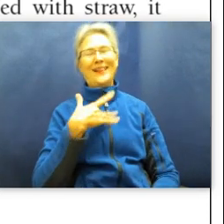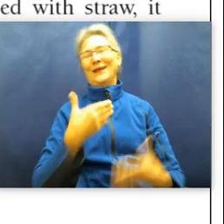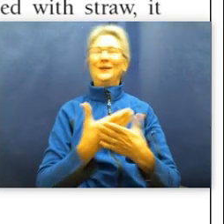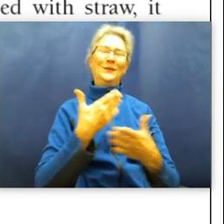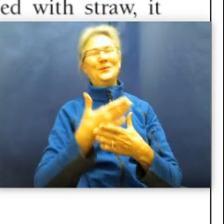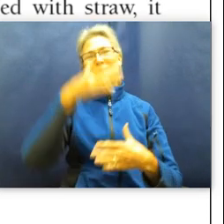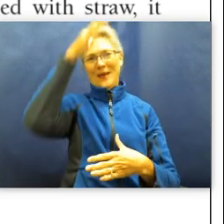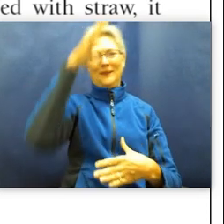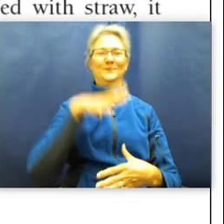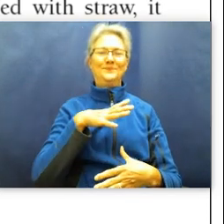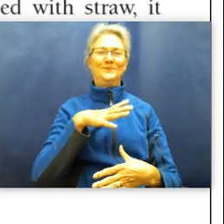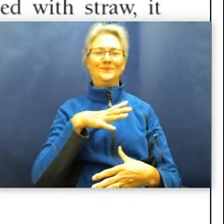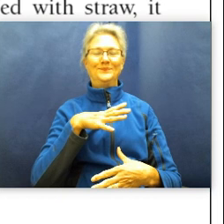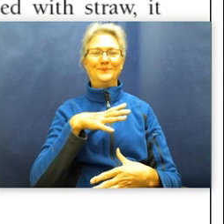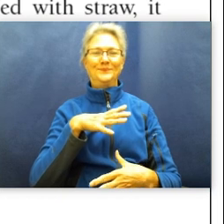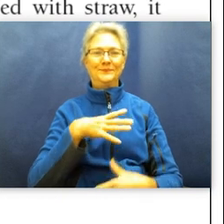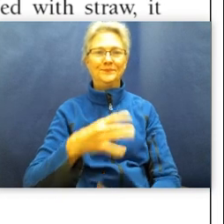man.